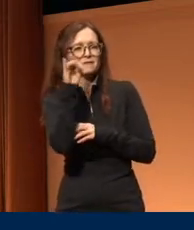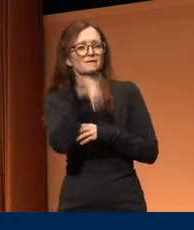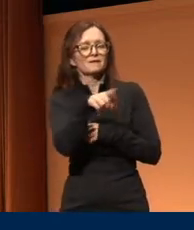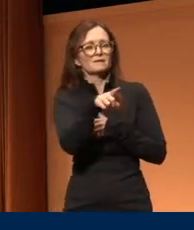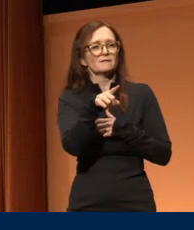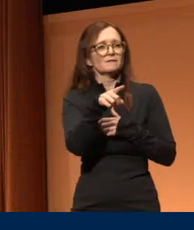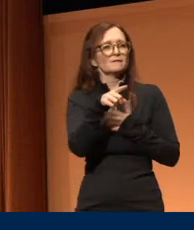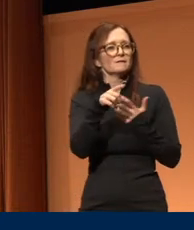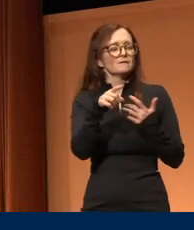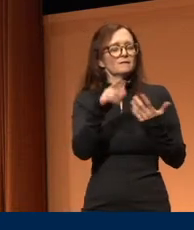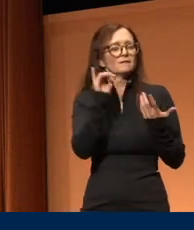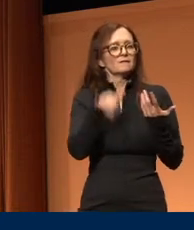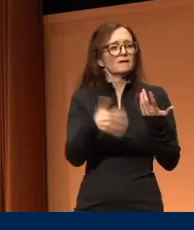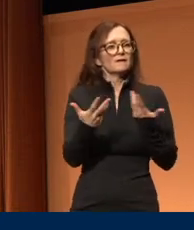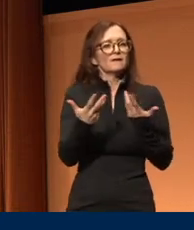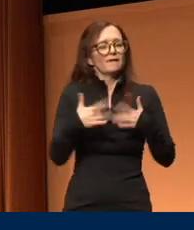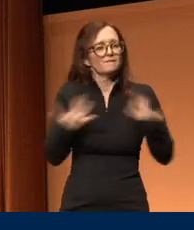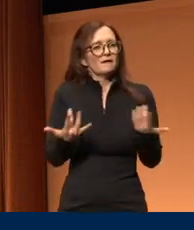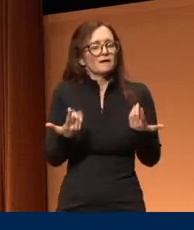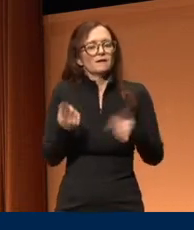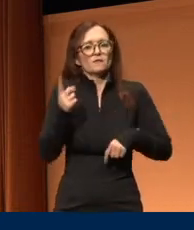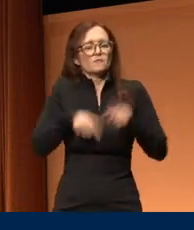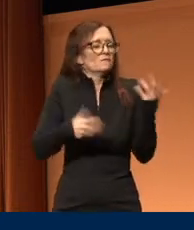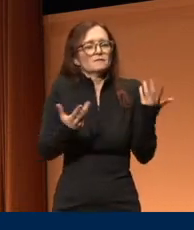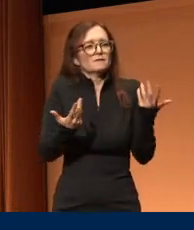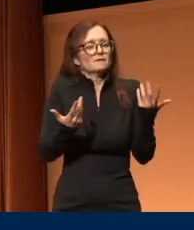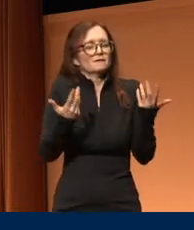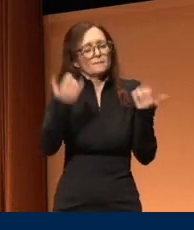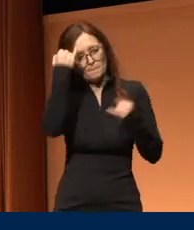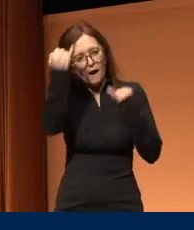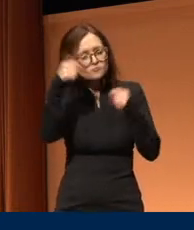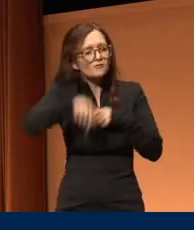some serious setbacks along the way that could have derailed us.